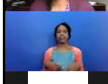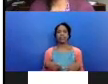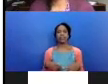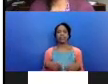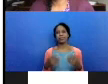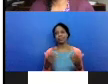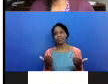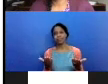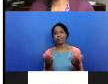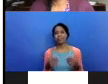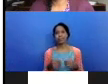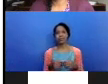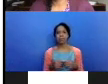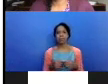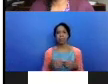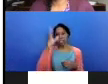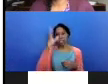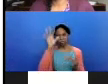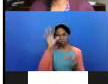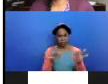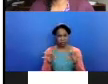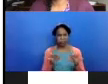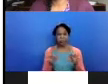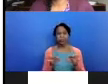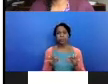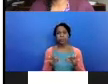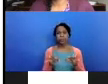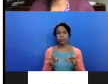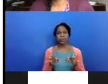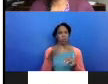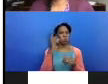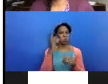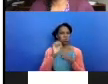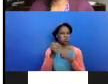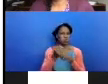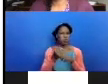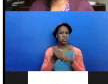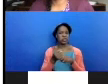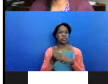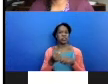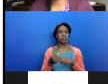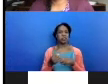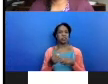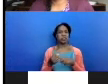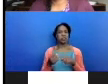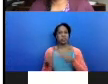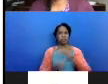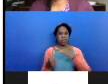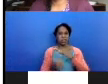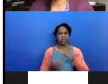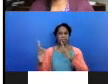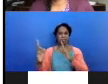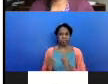the father described a scene in which he was in the basement with his son, and his son was holding up a